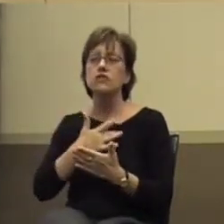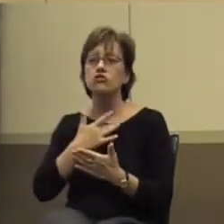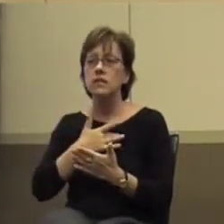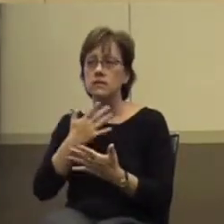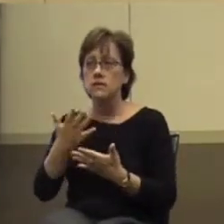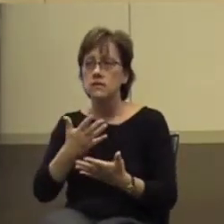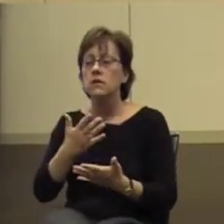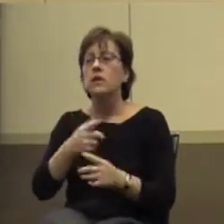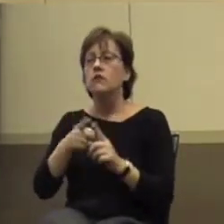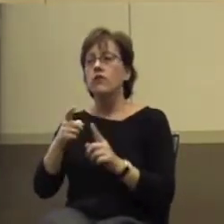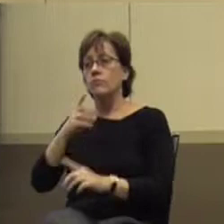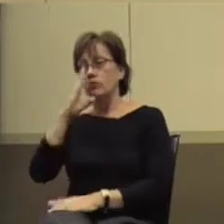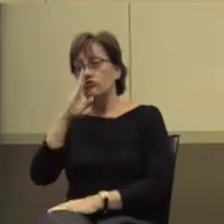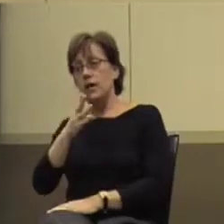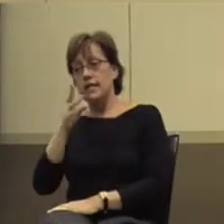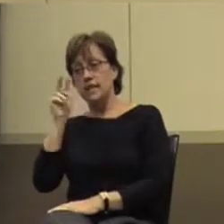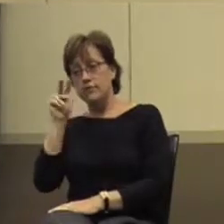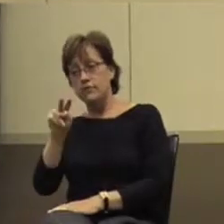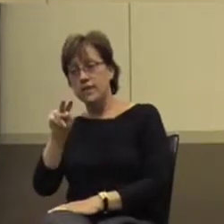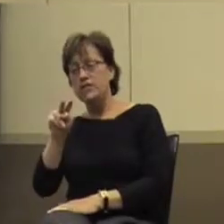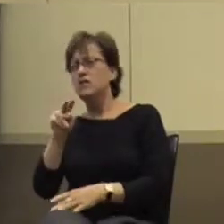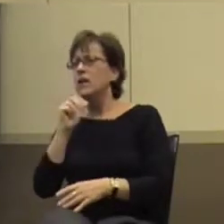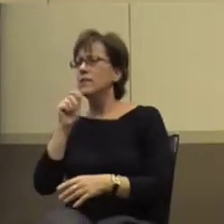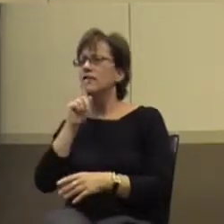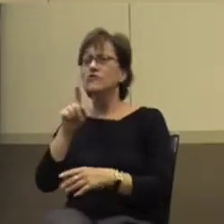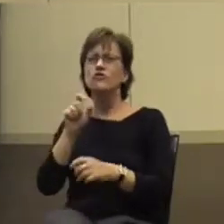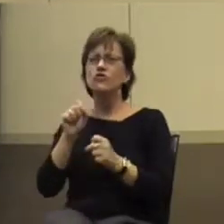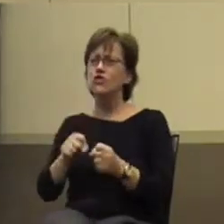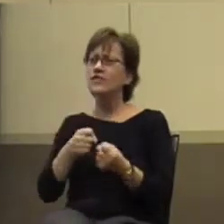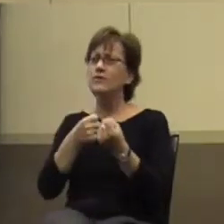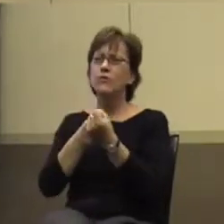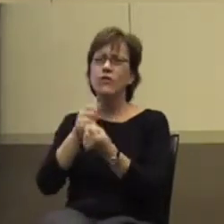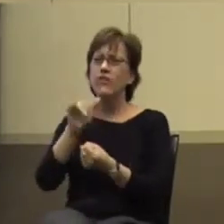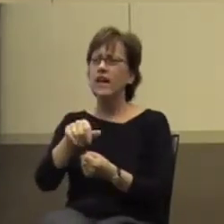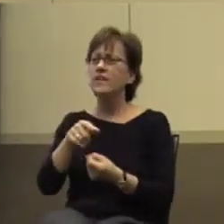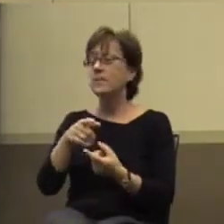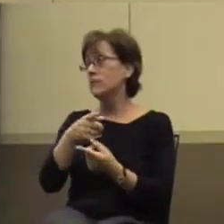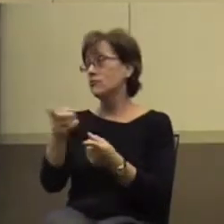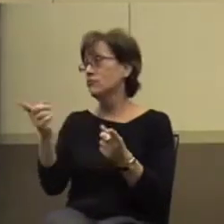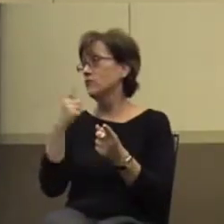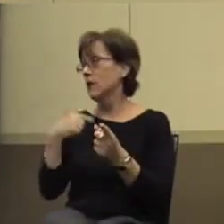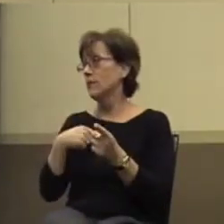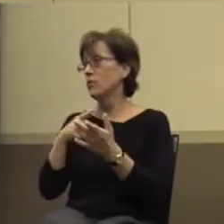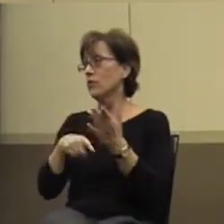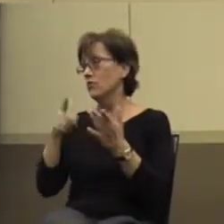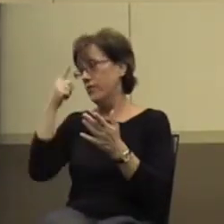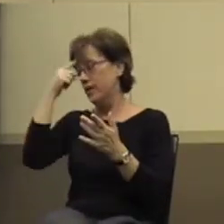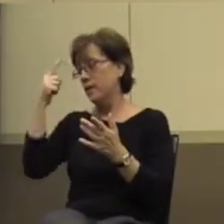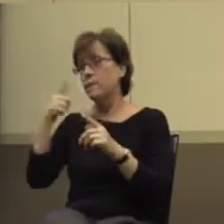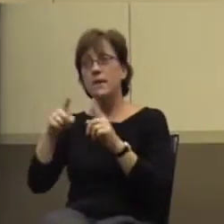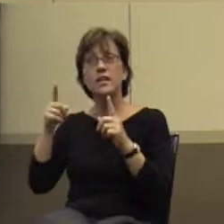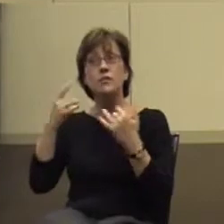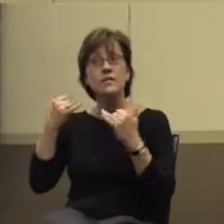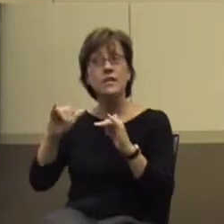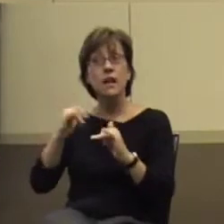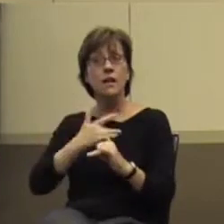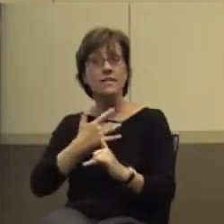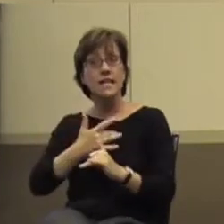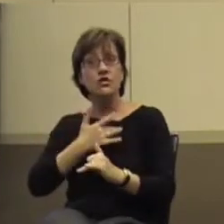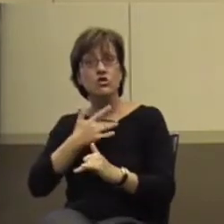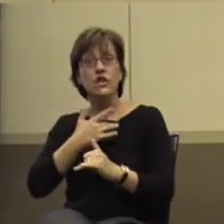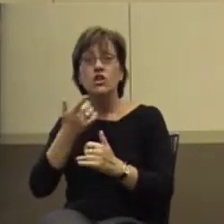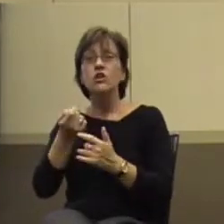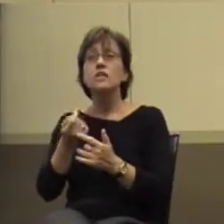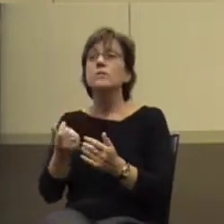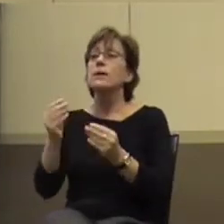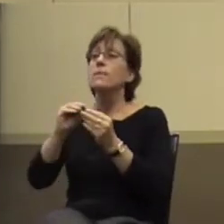from direct observation, I'm not sure you could support that. It looked like it, I mean, you tell me what you think, but it could have been, was it still sensory, or did it seem